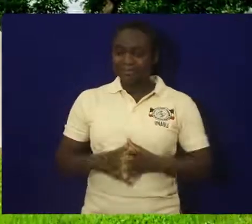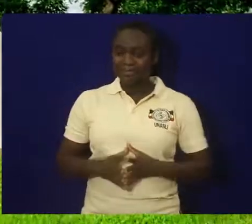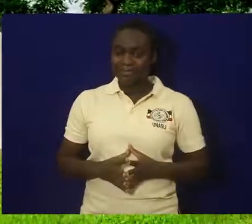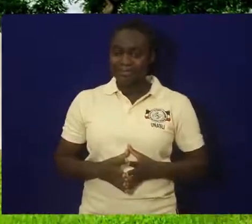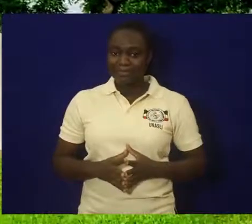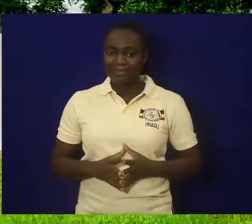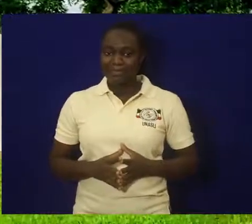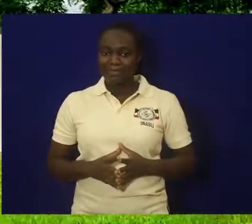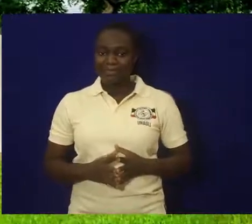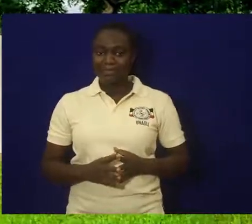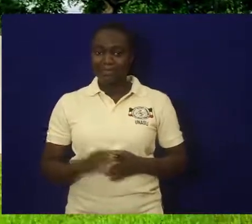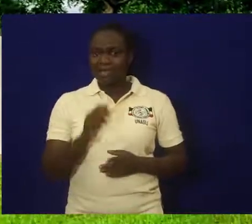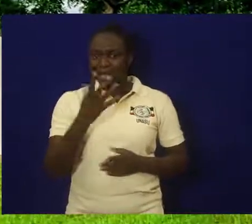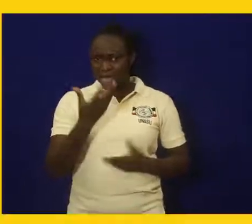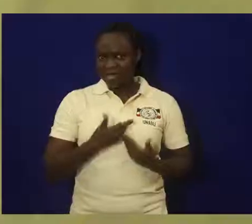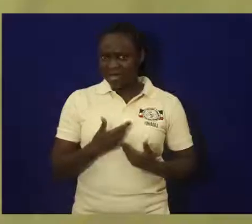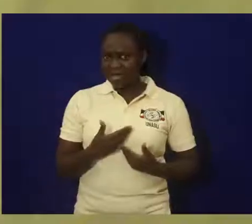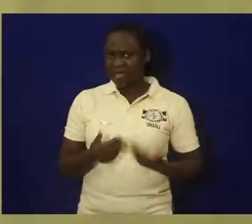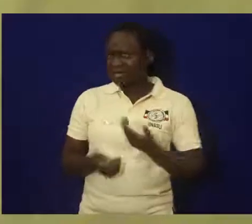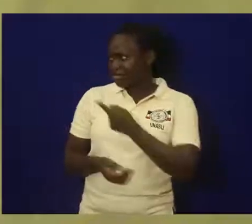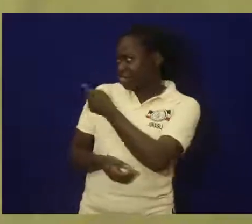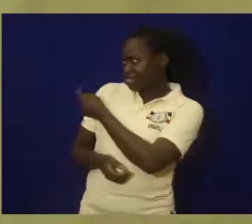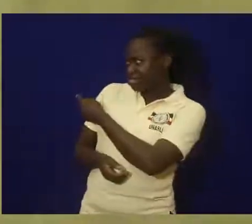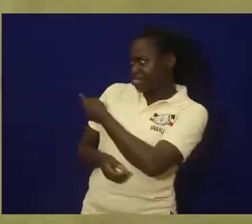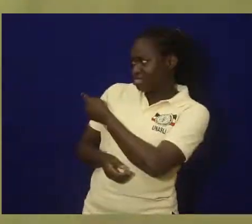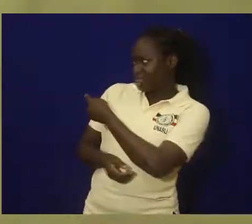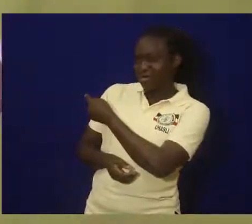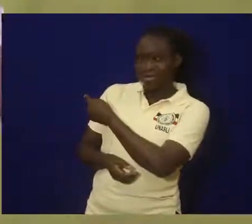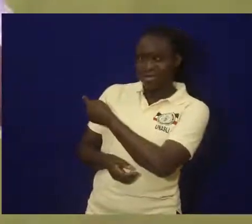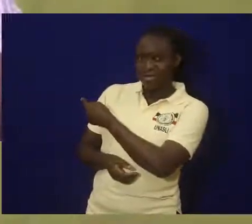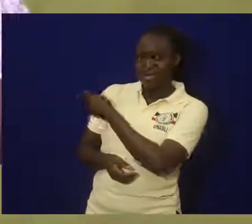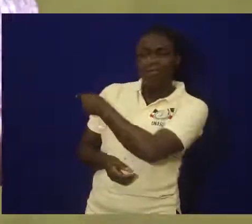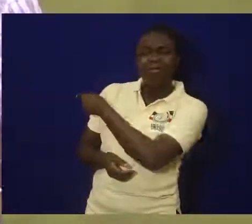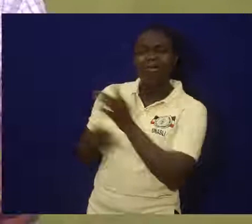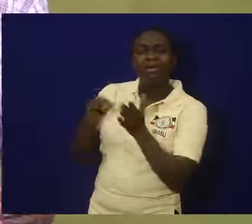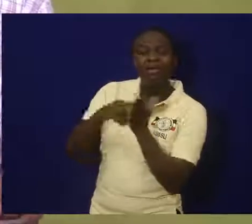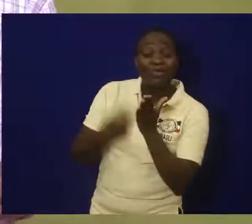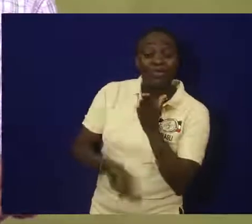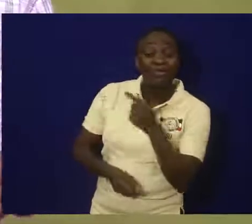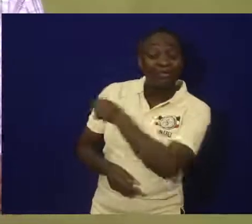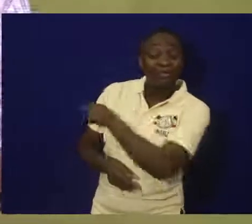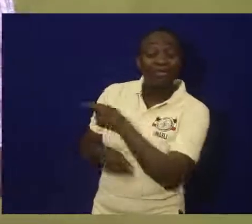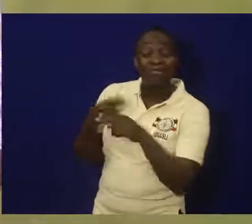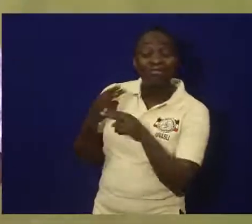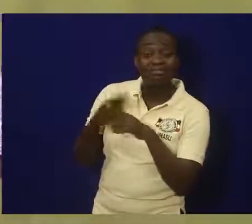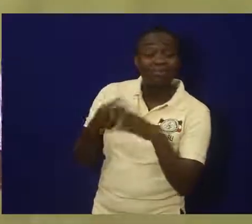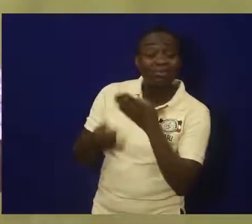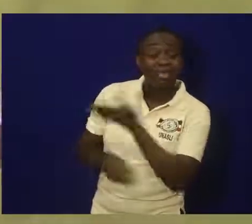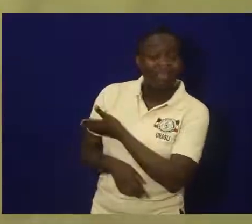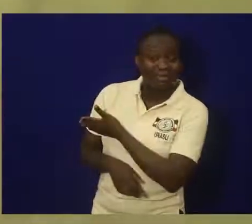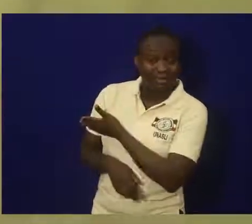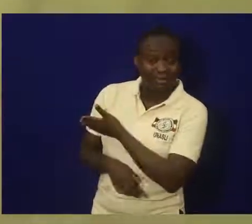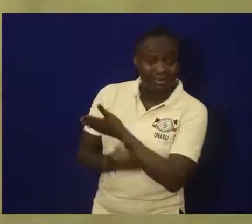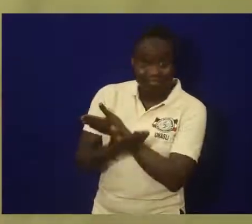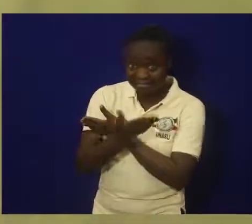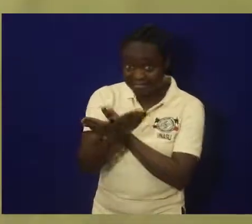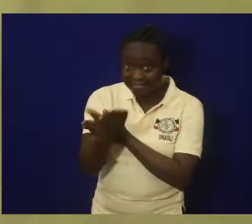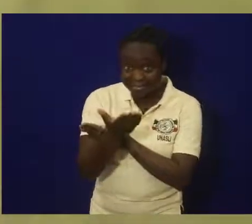All right. Let me get one of my instruments here. What is this, dear learner?